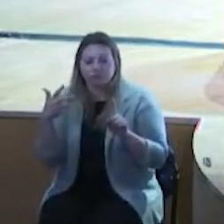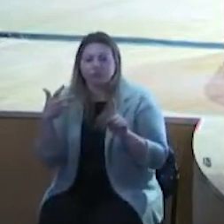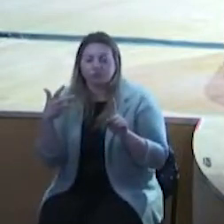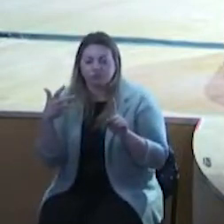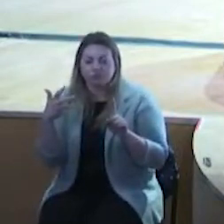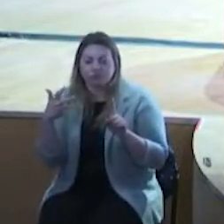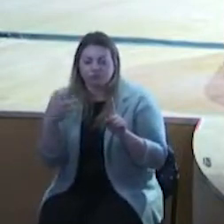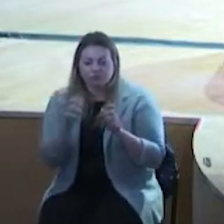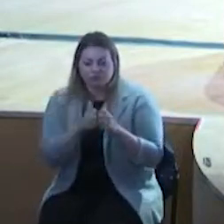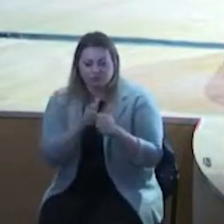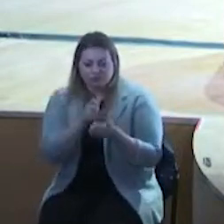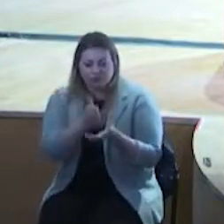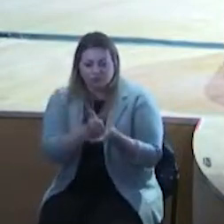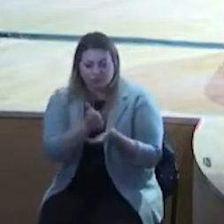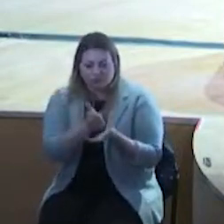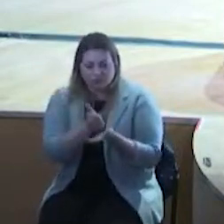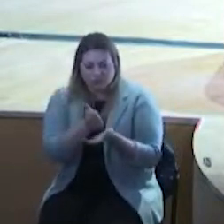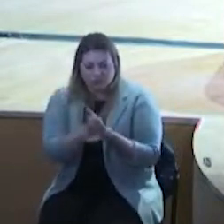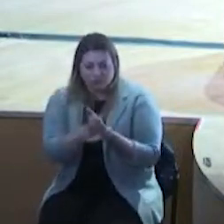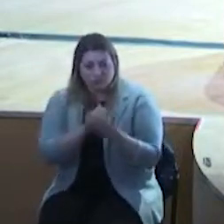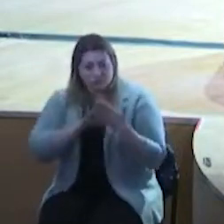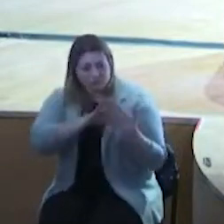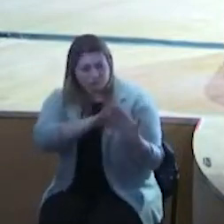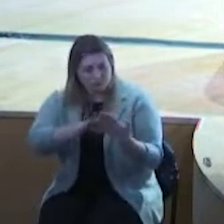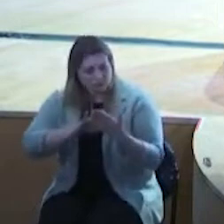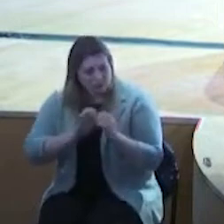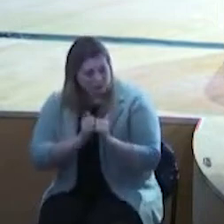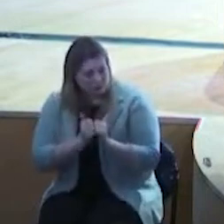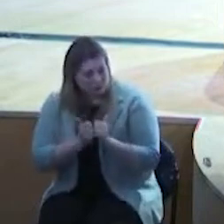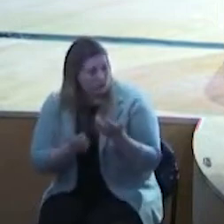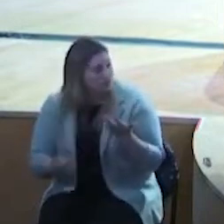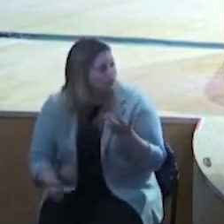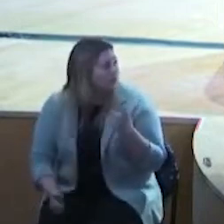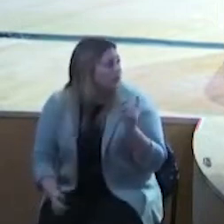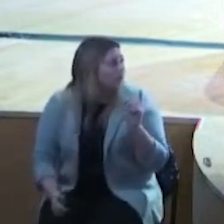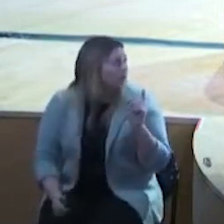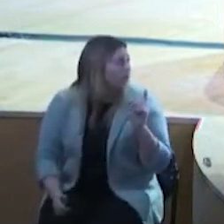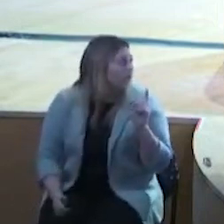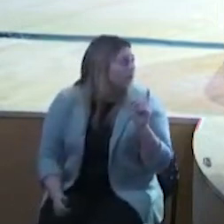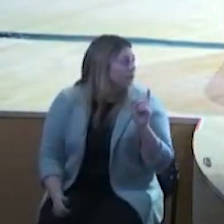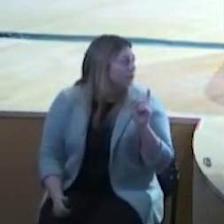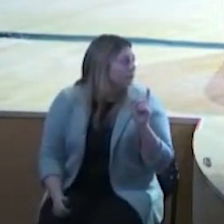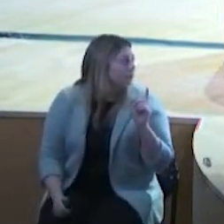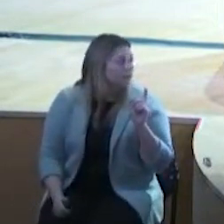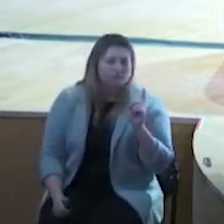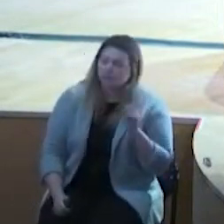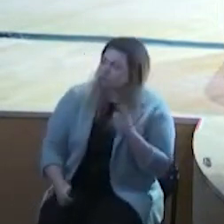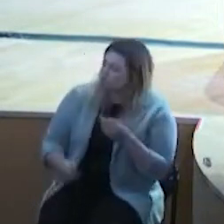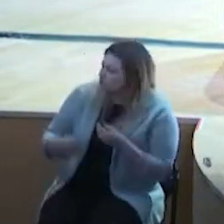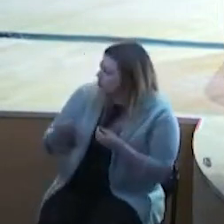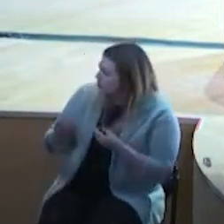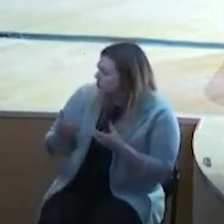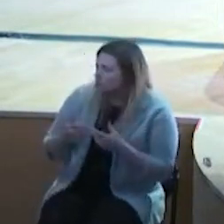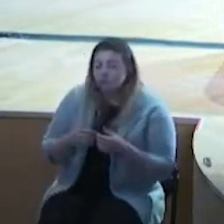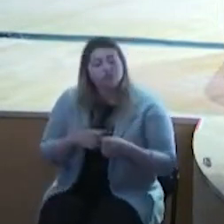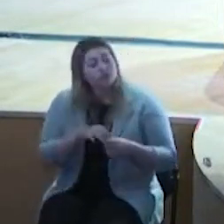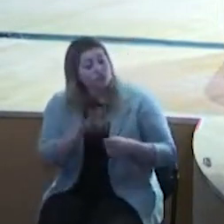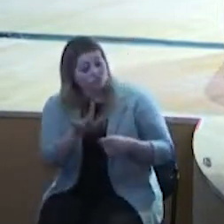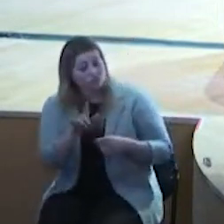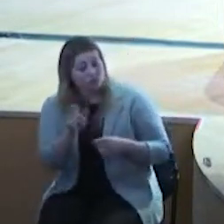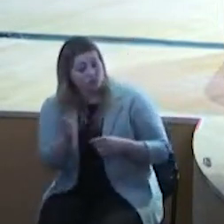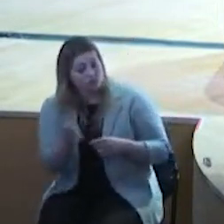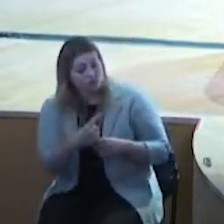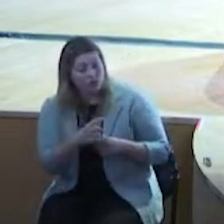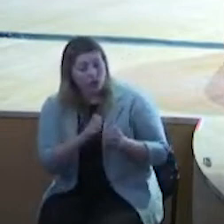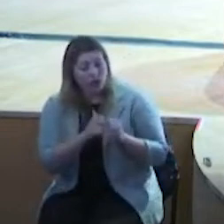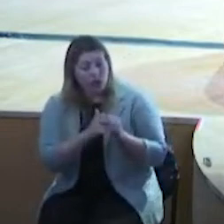helping your communities? How it would? How, So the question you're asking is, how is